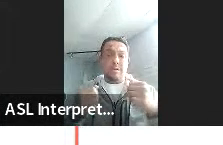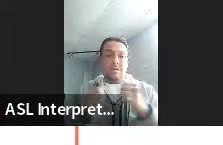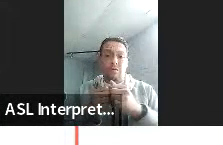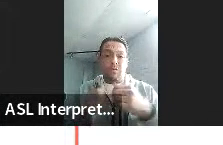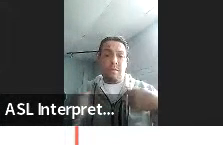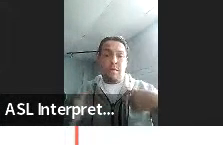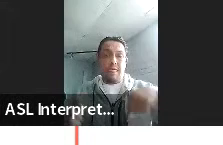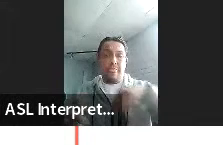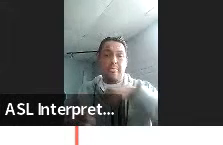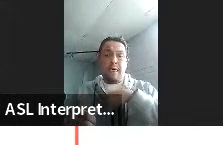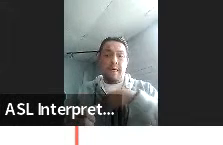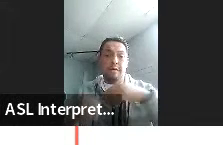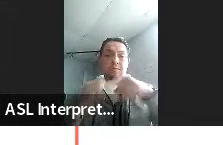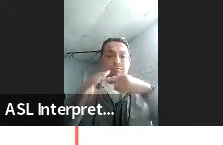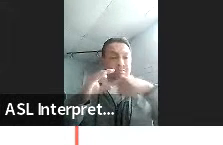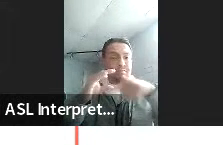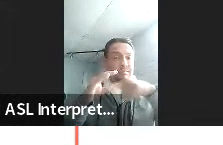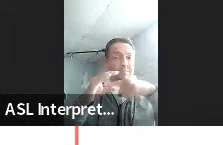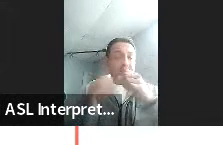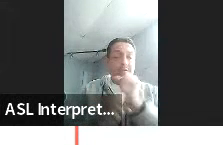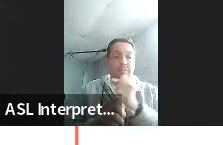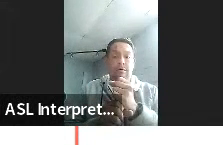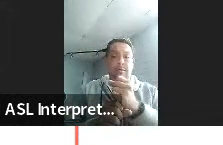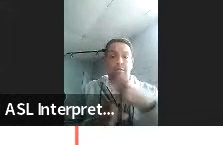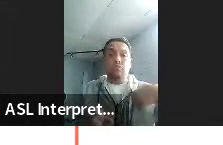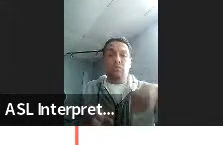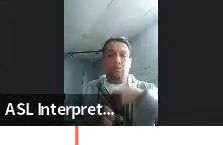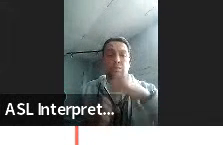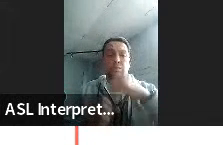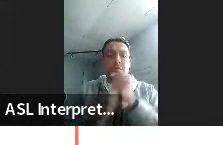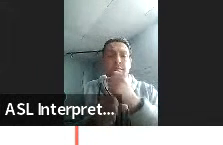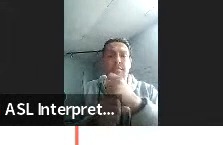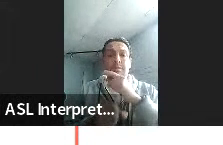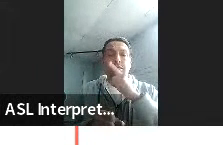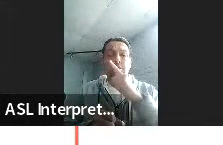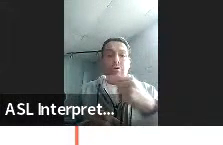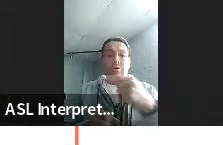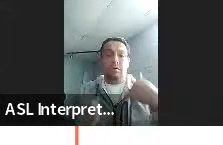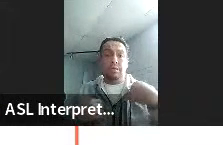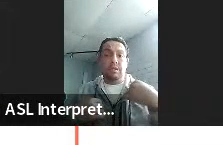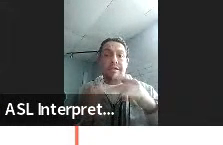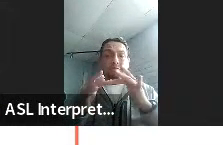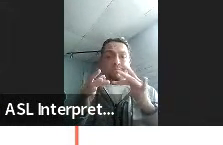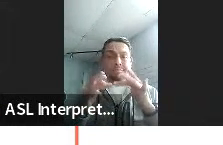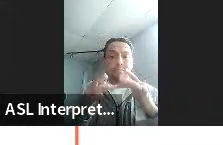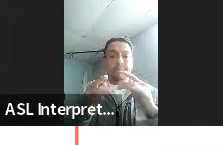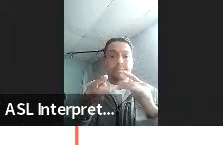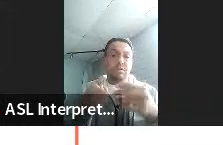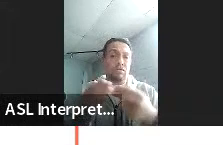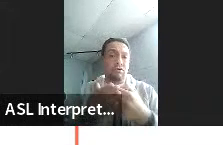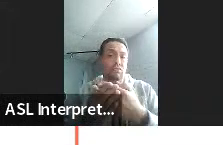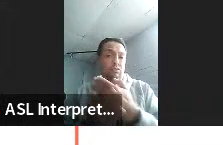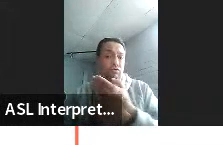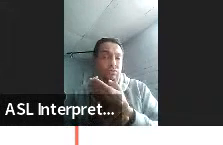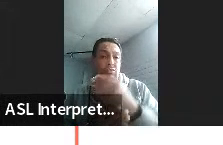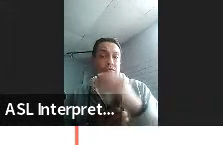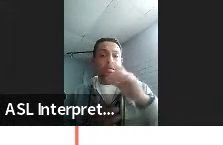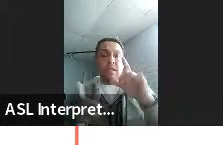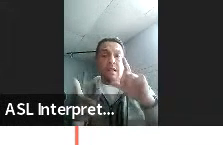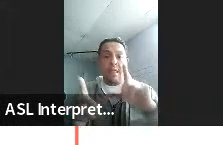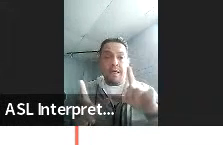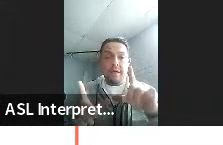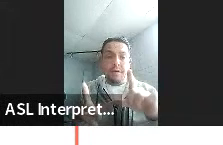we'll make sure that you have access and ability to get to the newsletter and to the website.